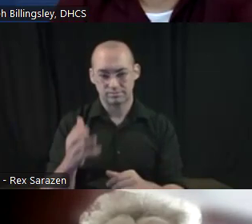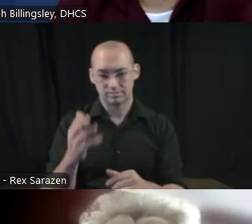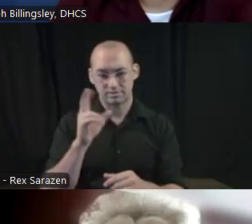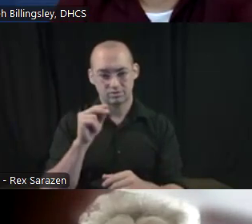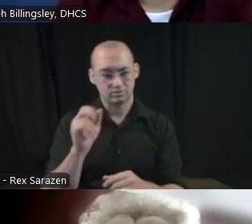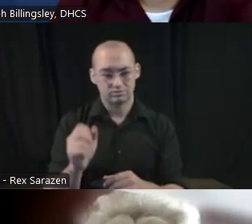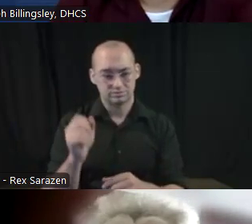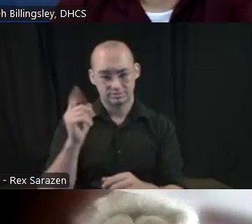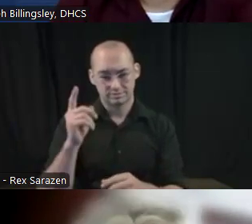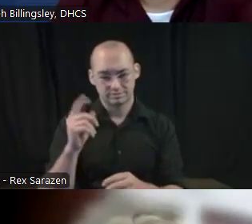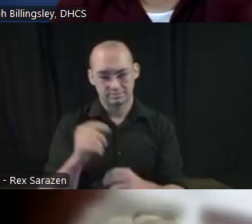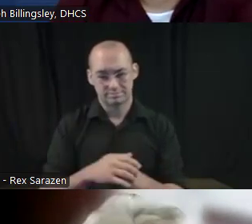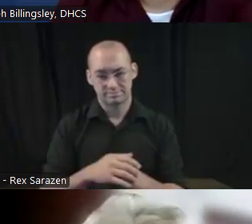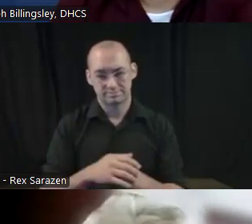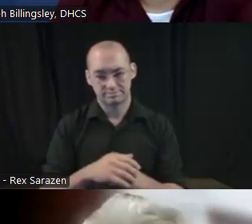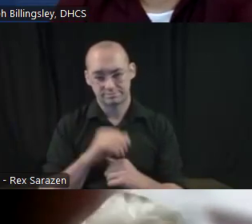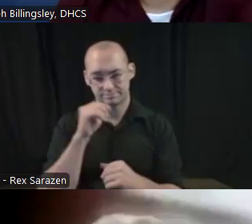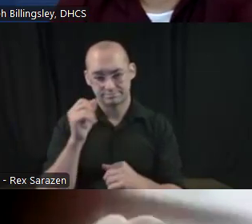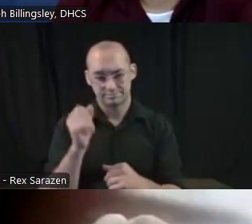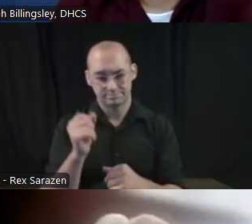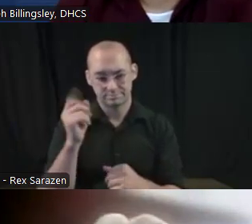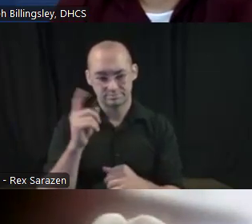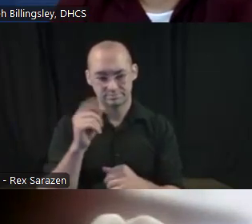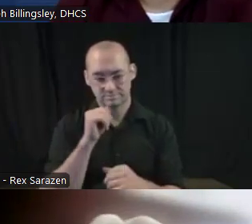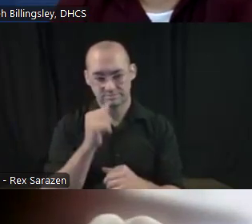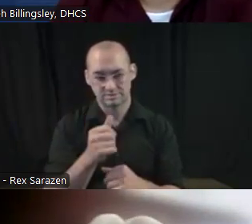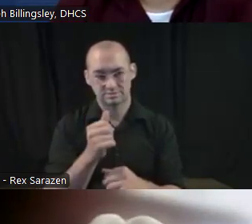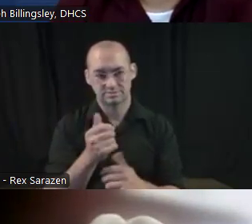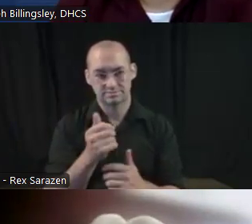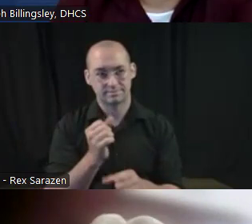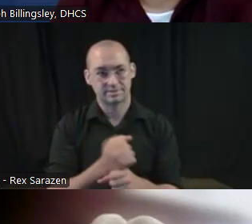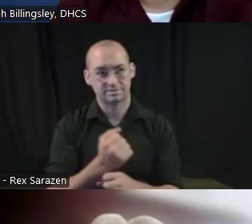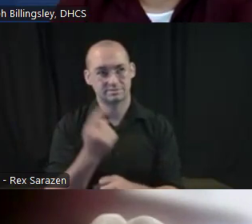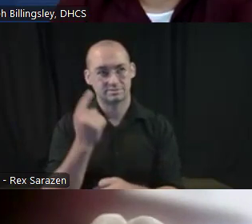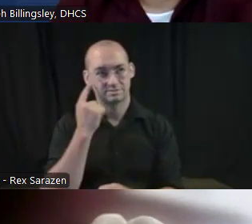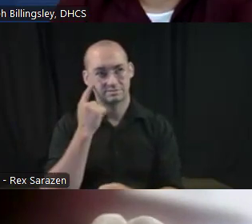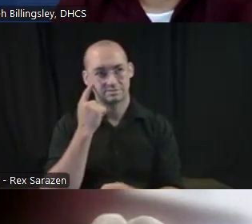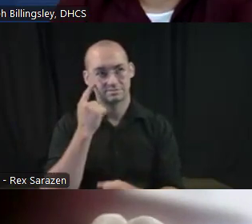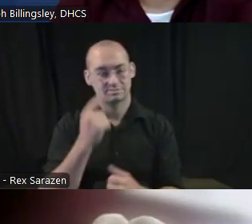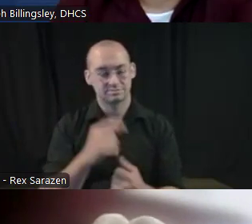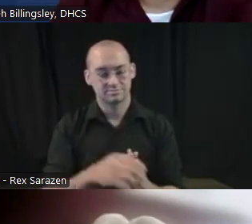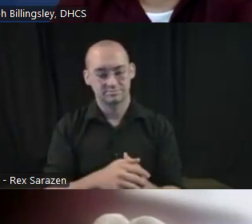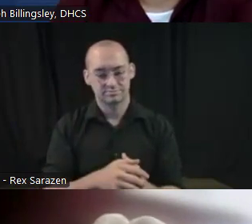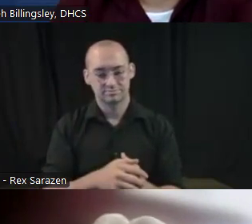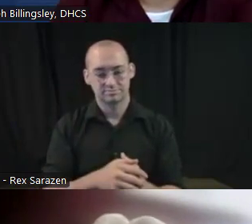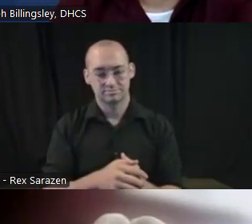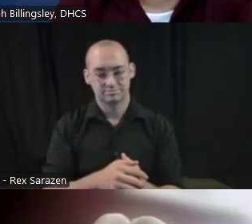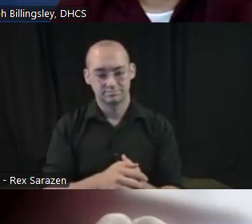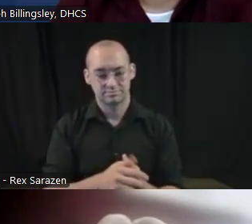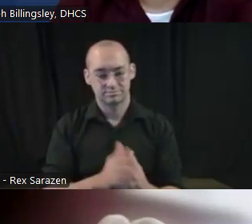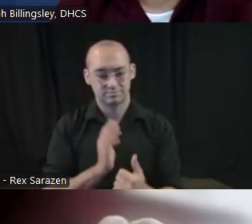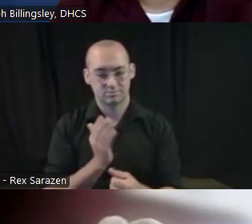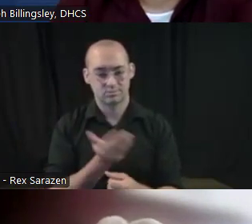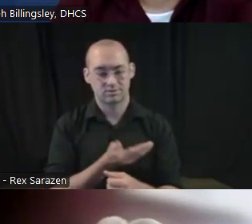And it just doesn't make any logical sense to me. We've been flat